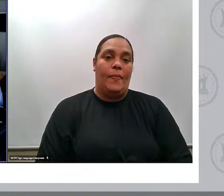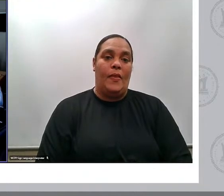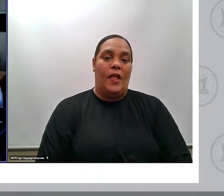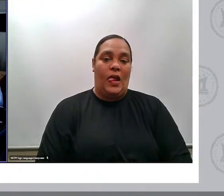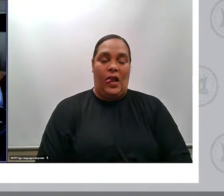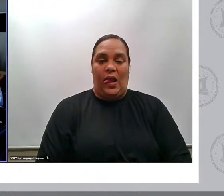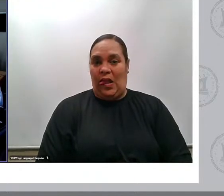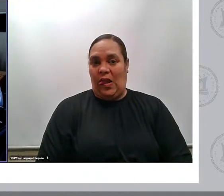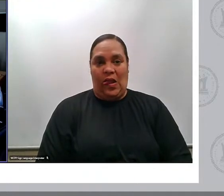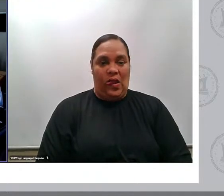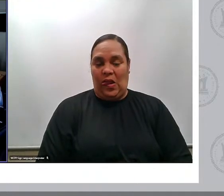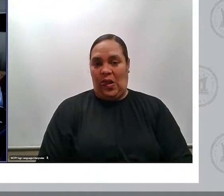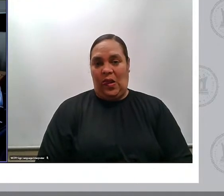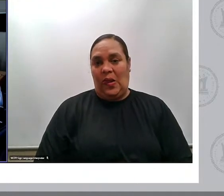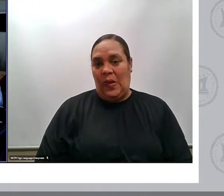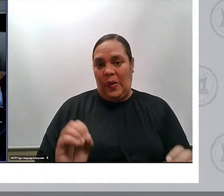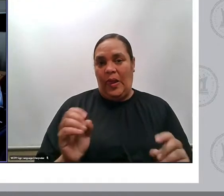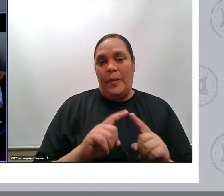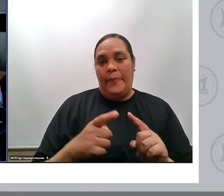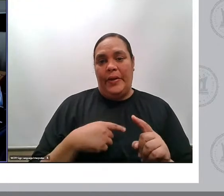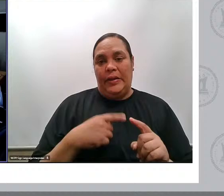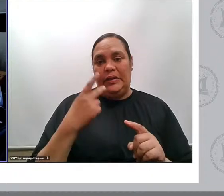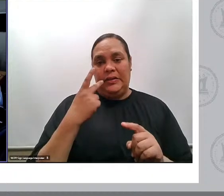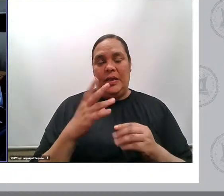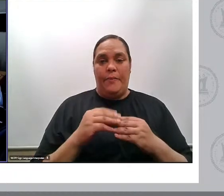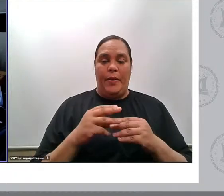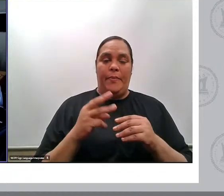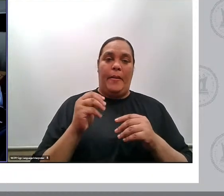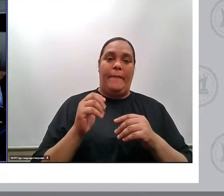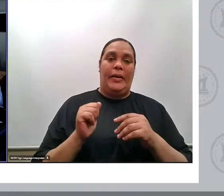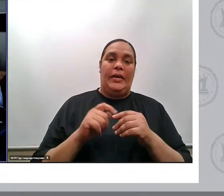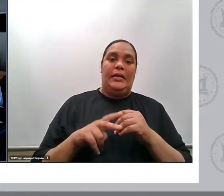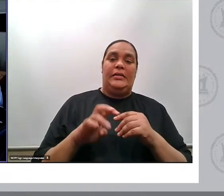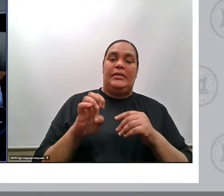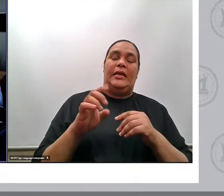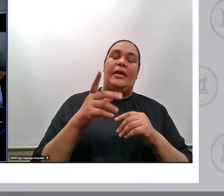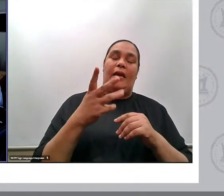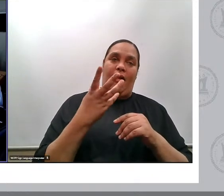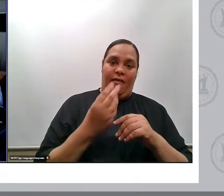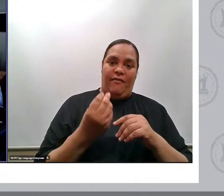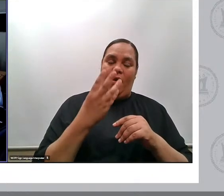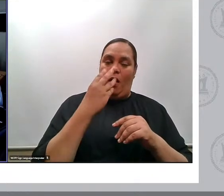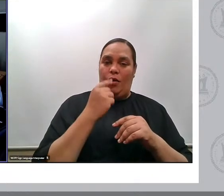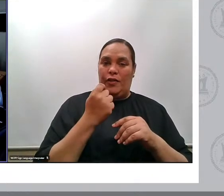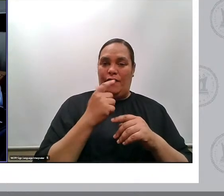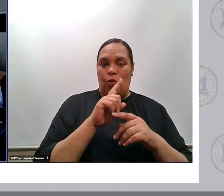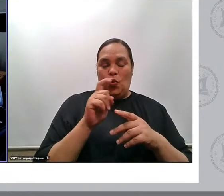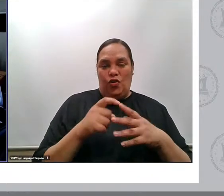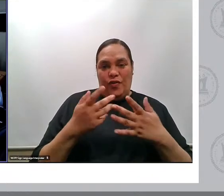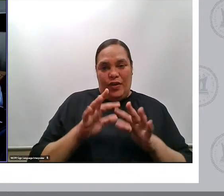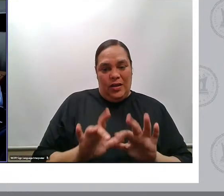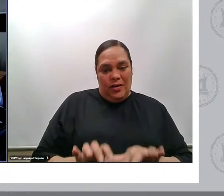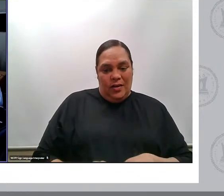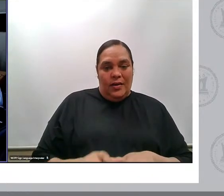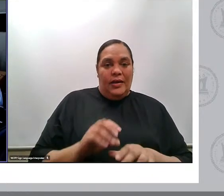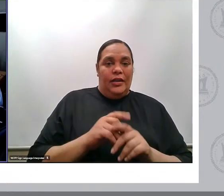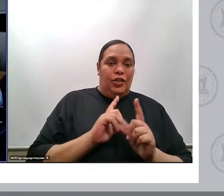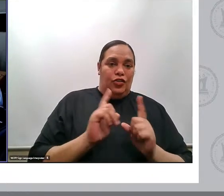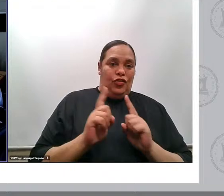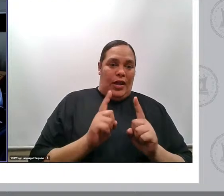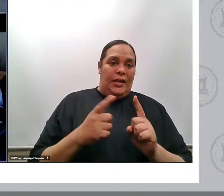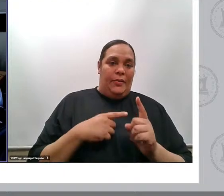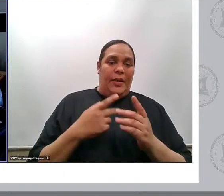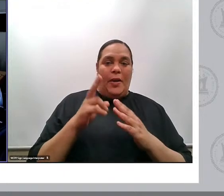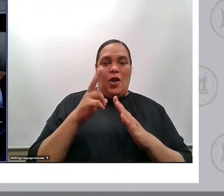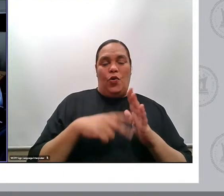Okay, I see no hands, but I do see that member Mackenzie has asked some questions in the chat, so I'll just